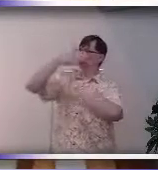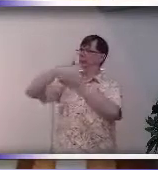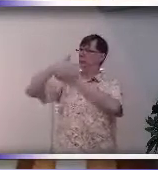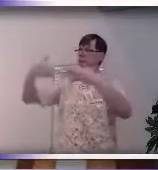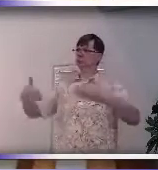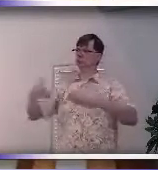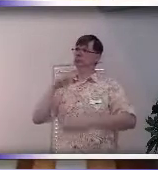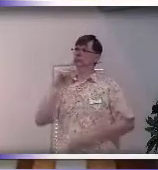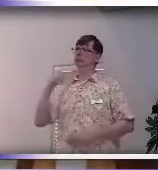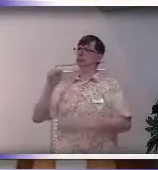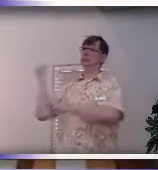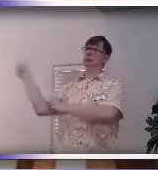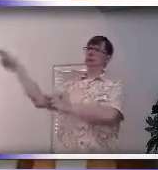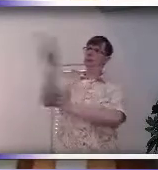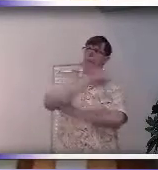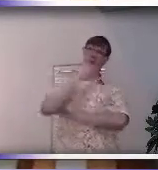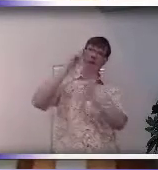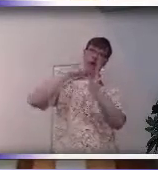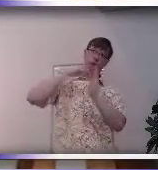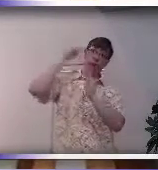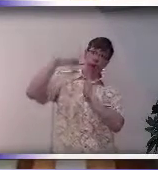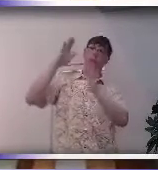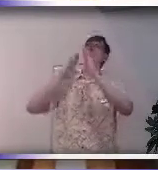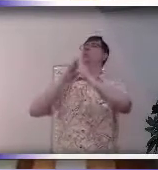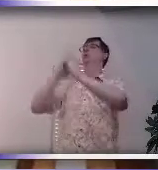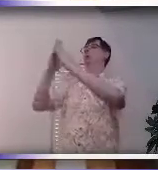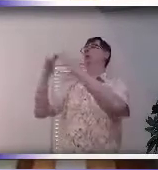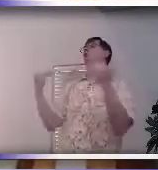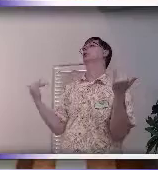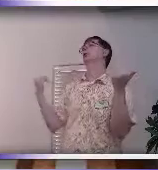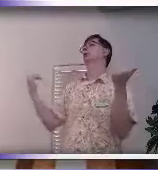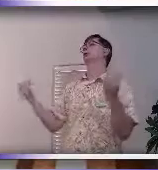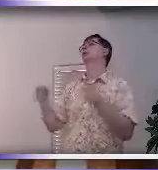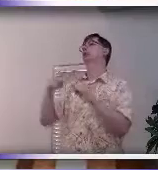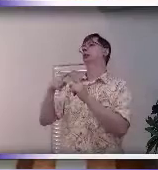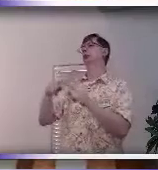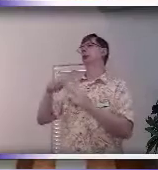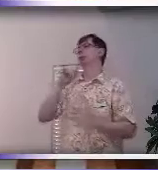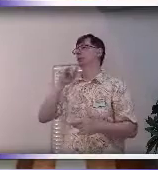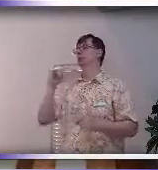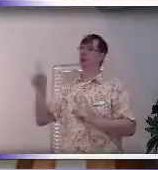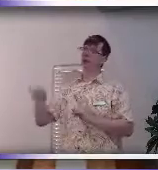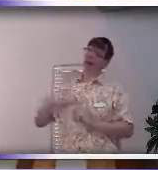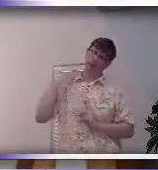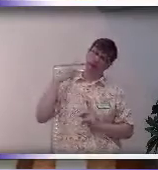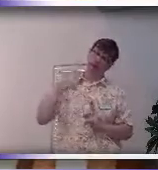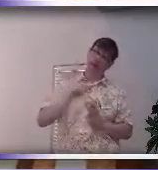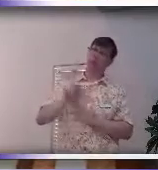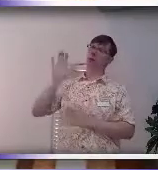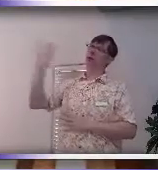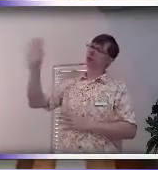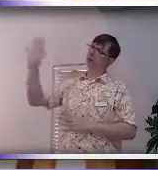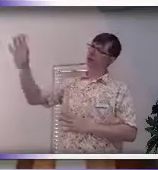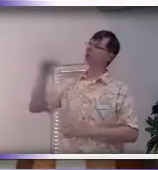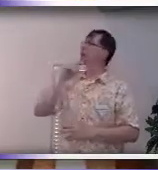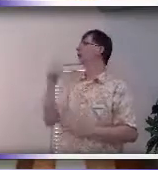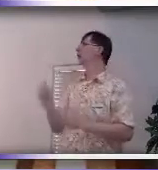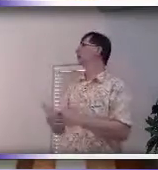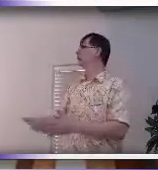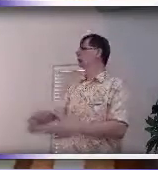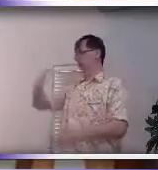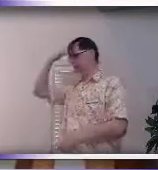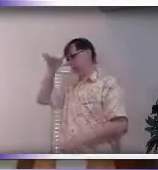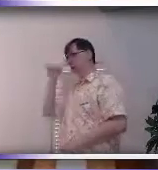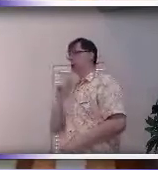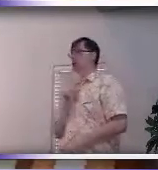home. What do we want to do about that? Is that ours to look at? I'm